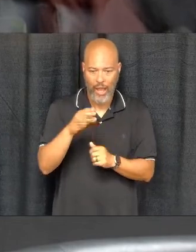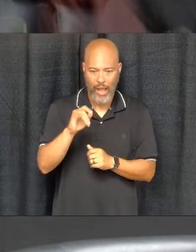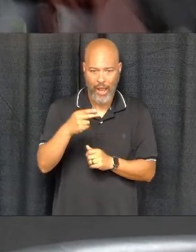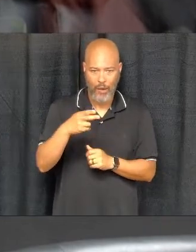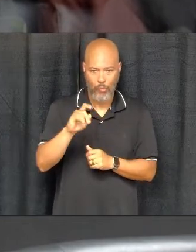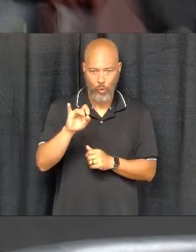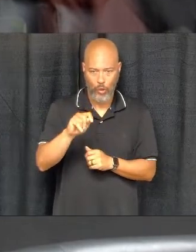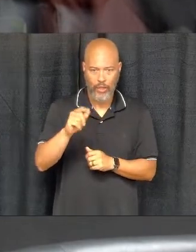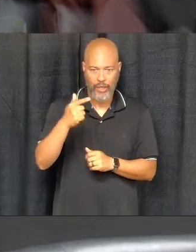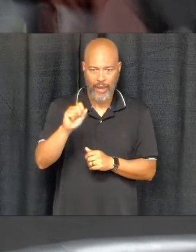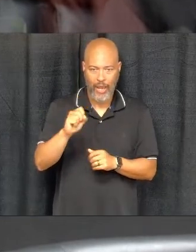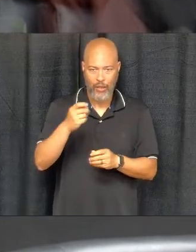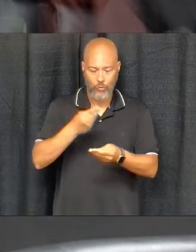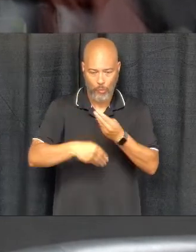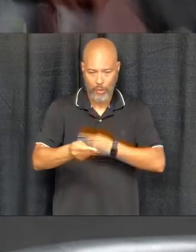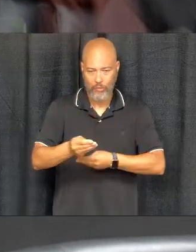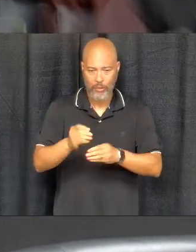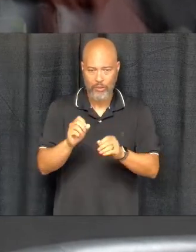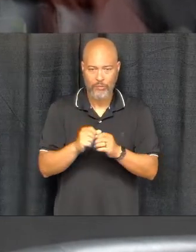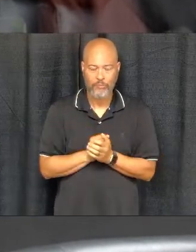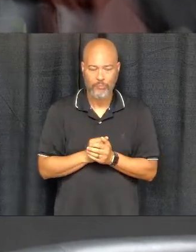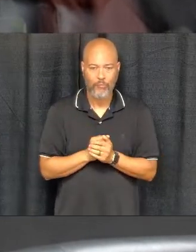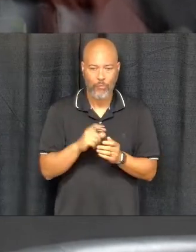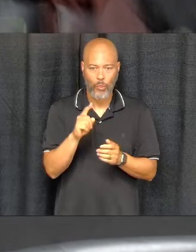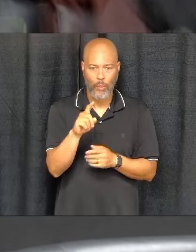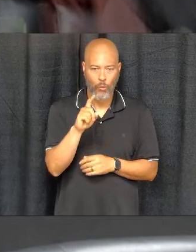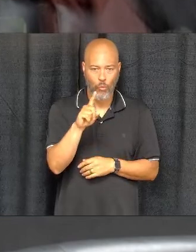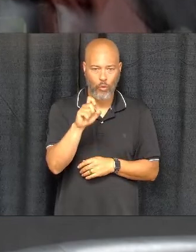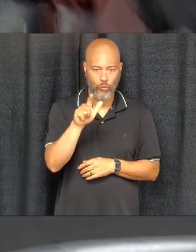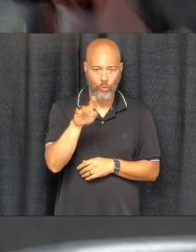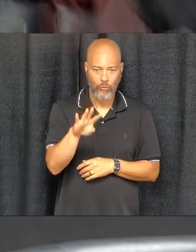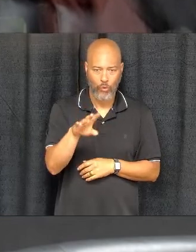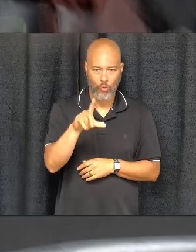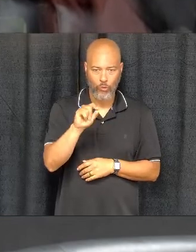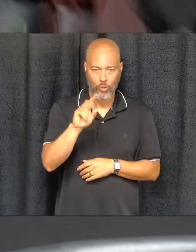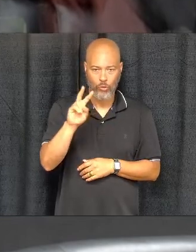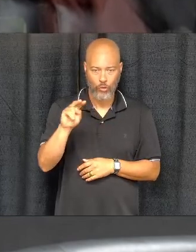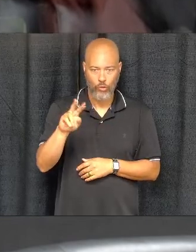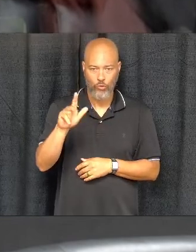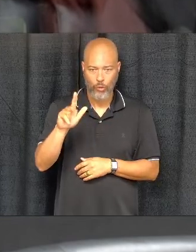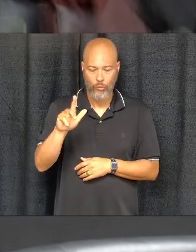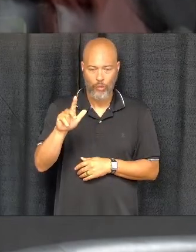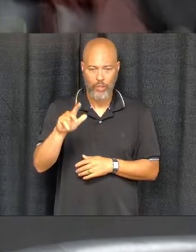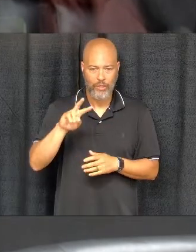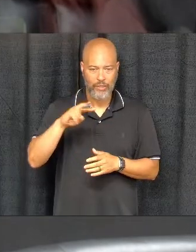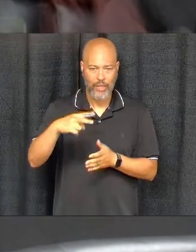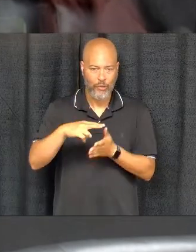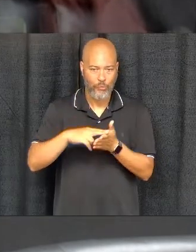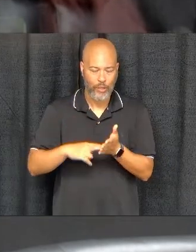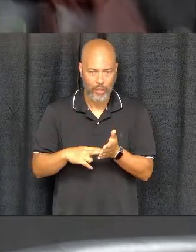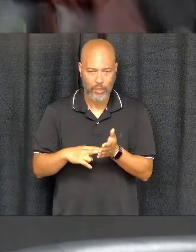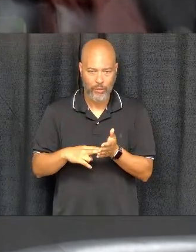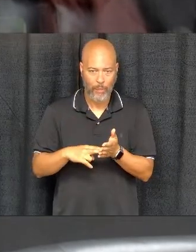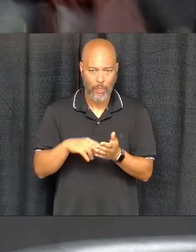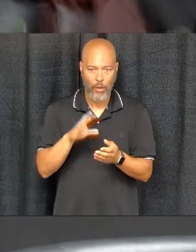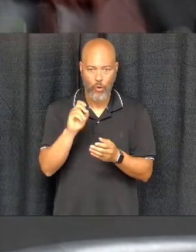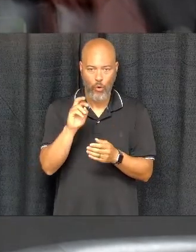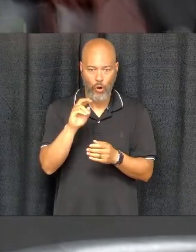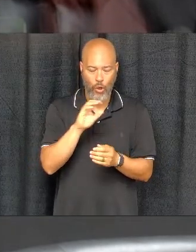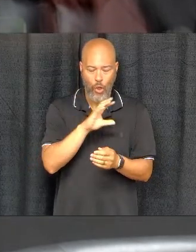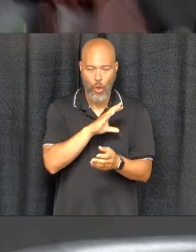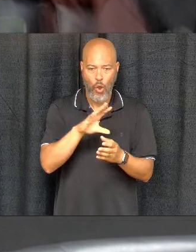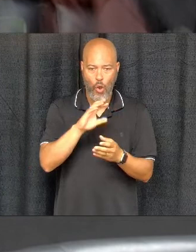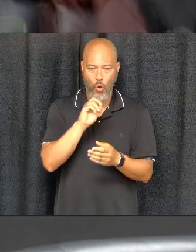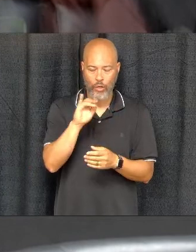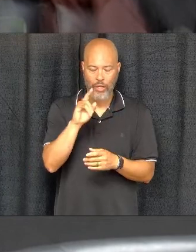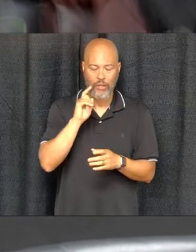main project replacement. Ordinance 124, 2022-23, second reading, an ordinance authorizing